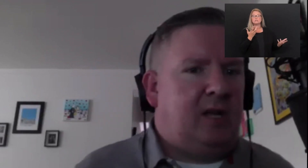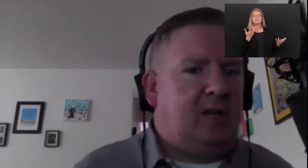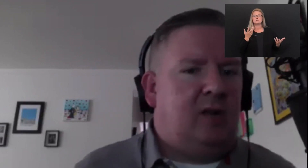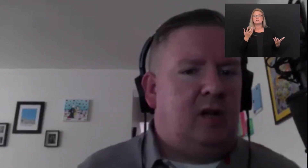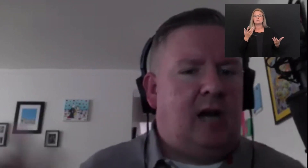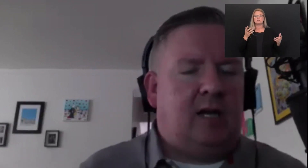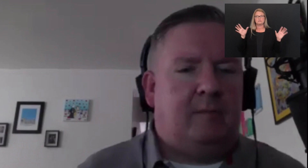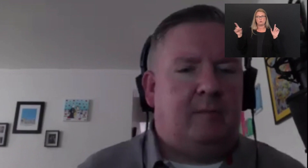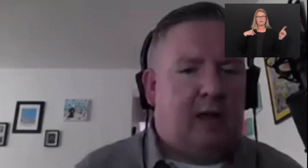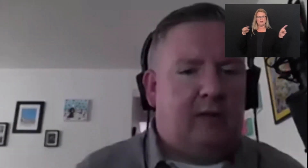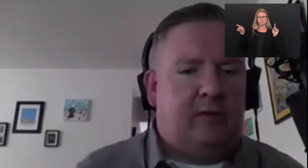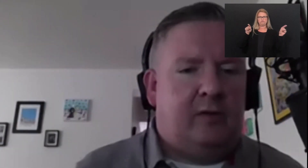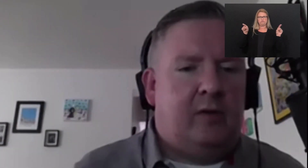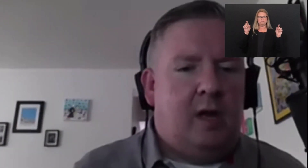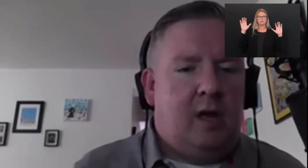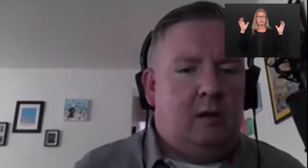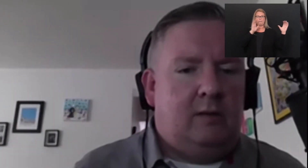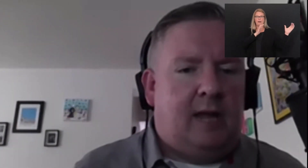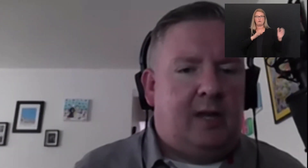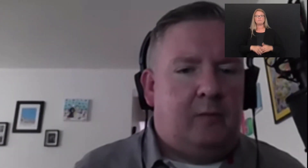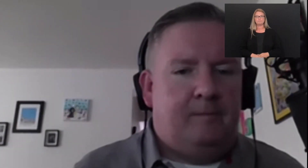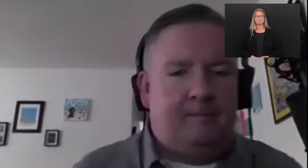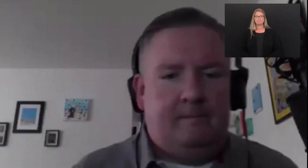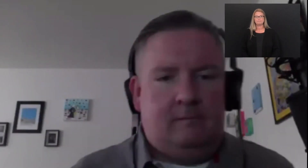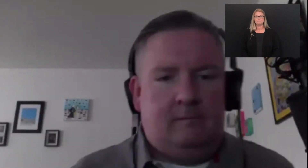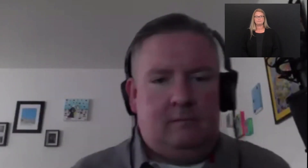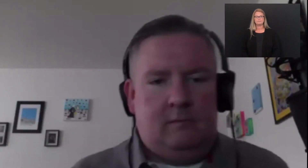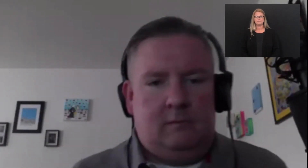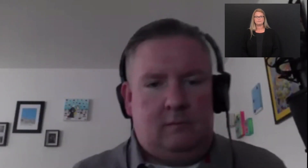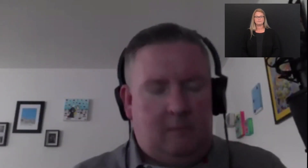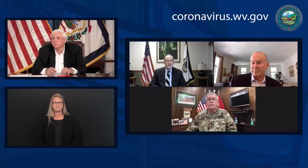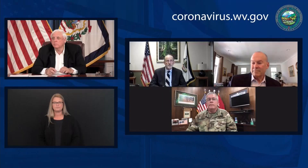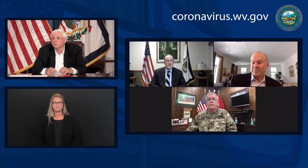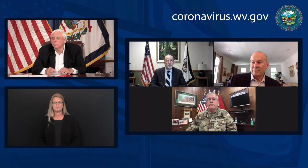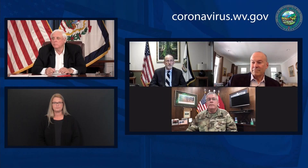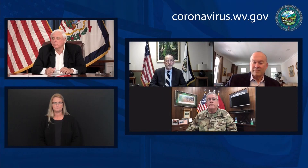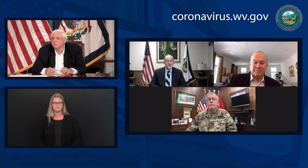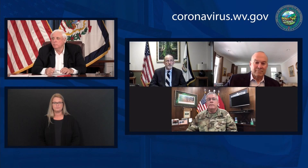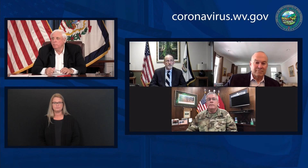to kind of compare that to. Thank you.